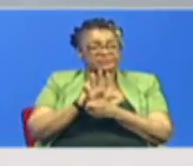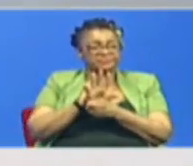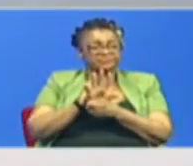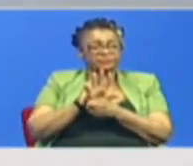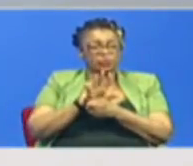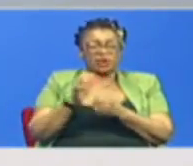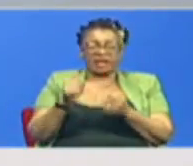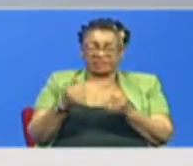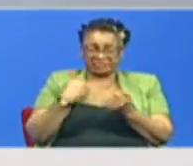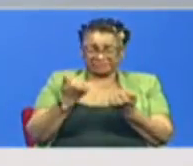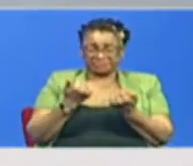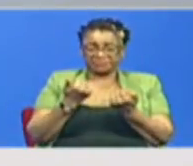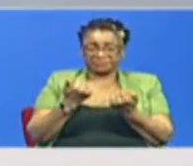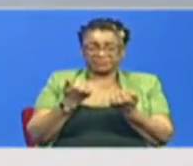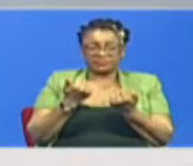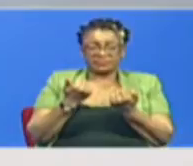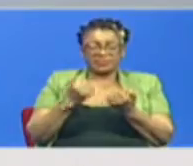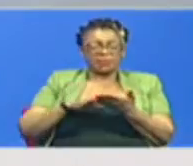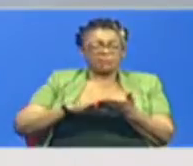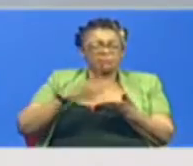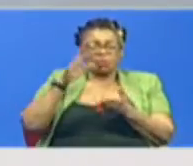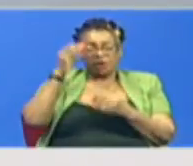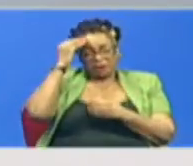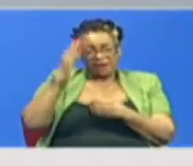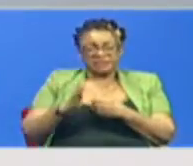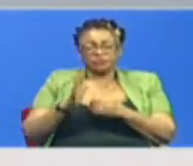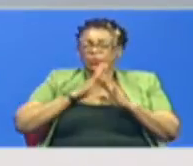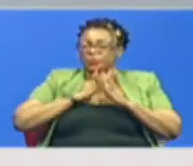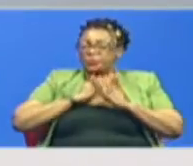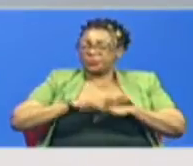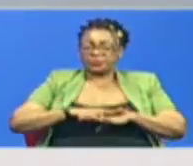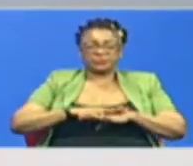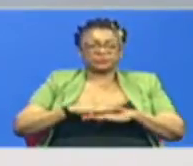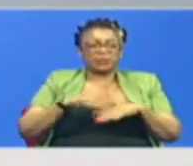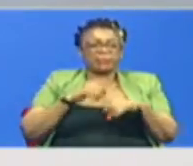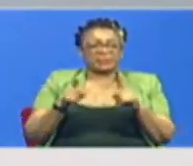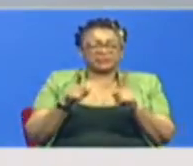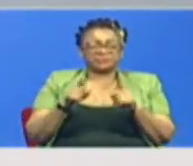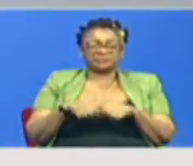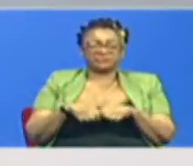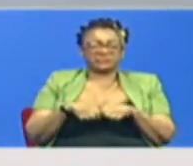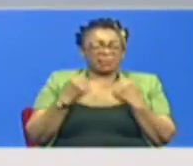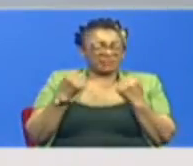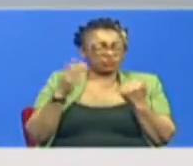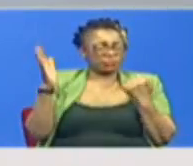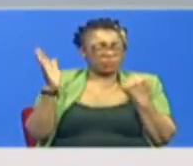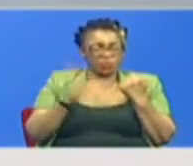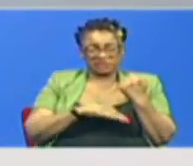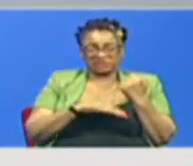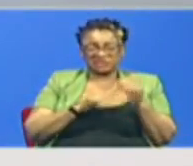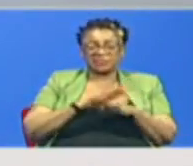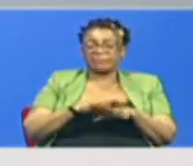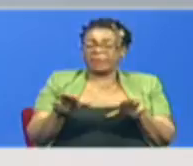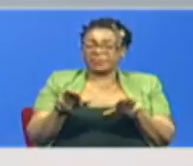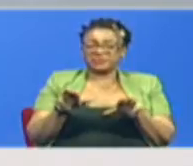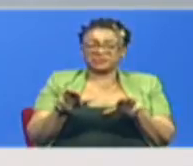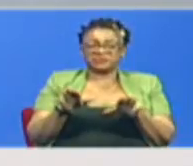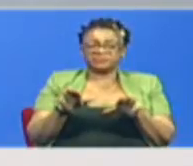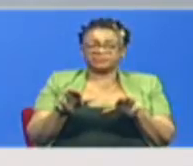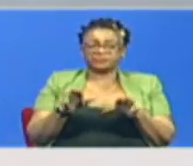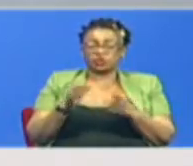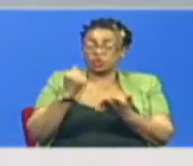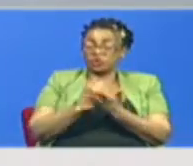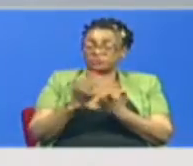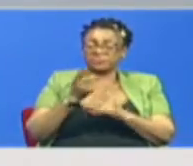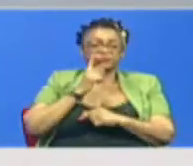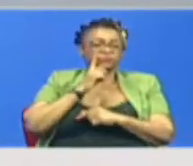learning, perhaps because of the long break. However, for some, the damage will be worse and permanent. In your Daily Nation tomorrow, we